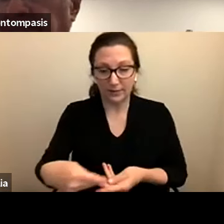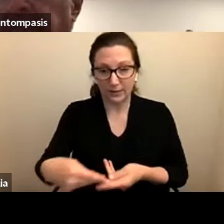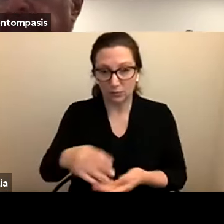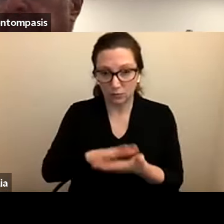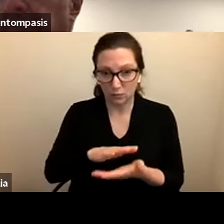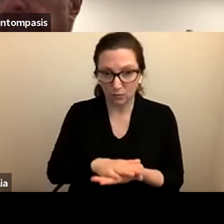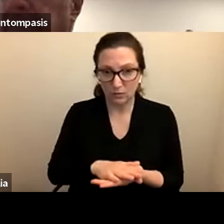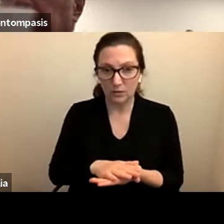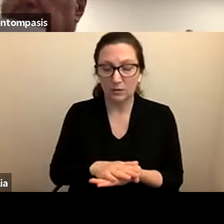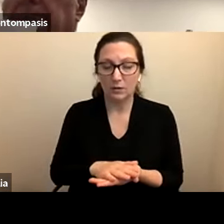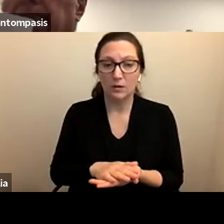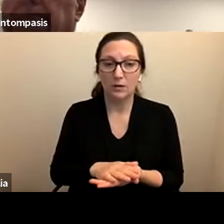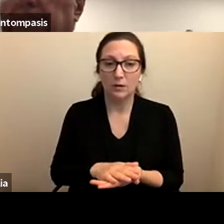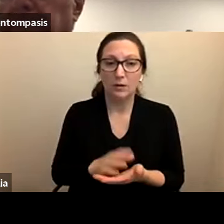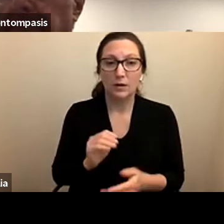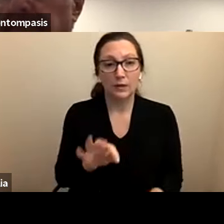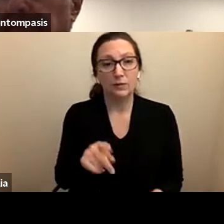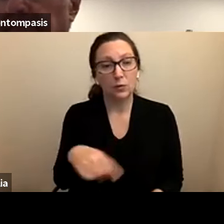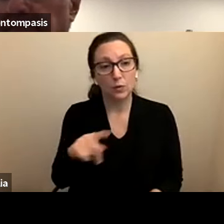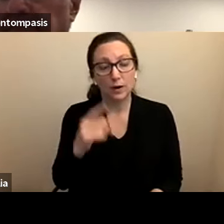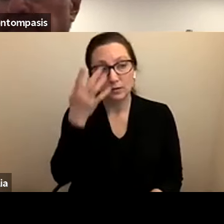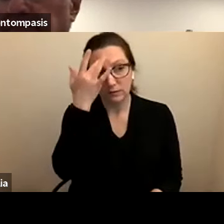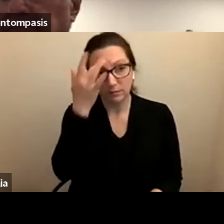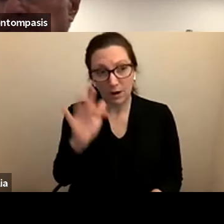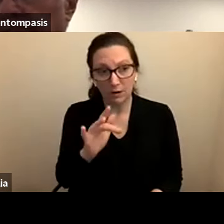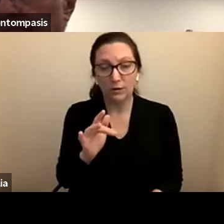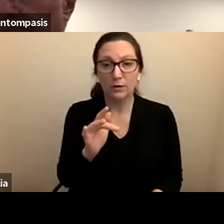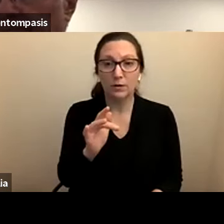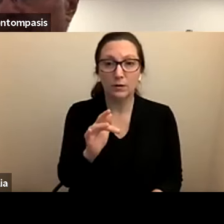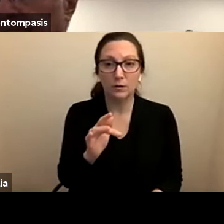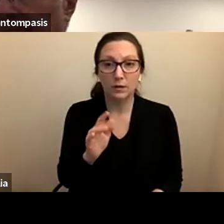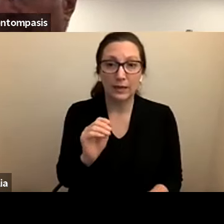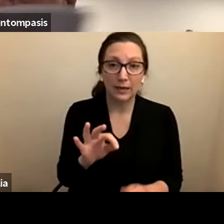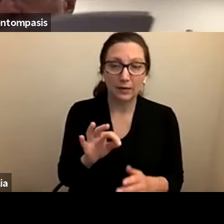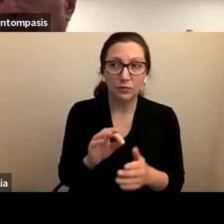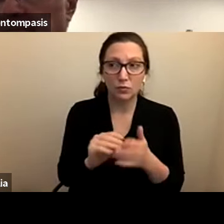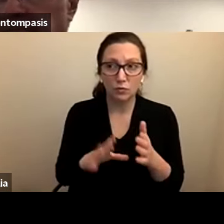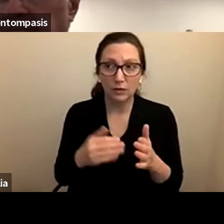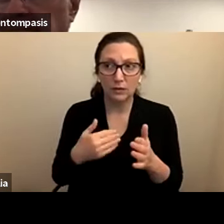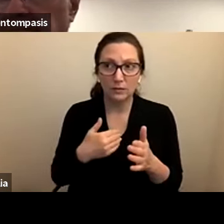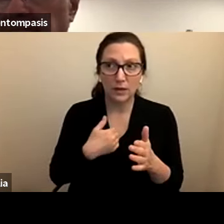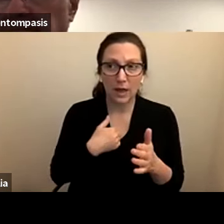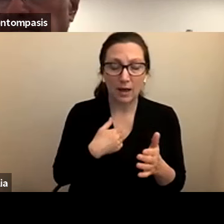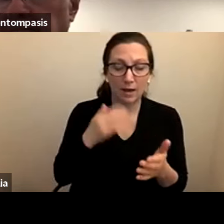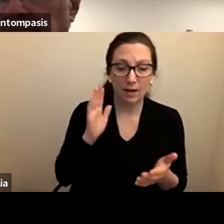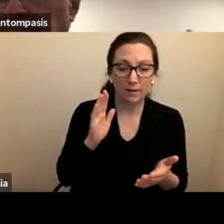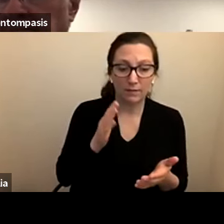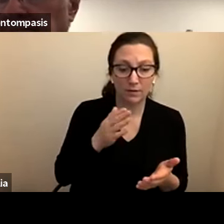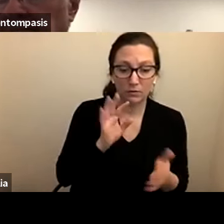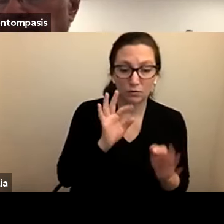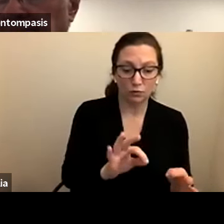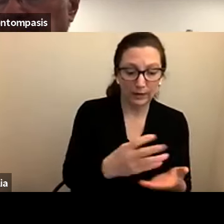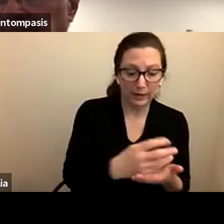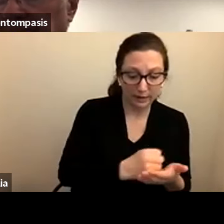teaching kids. As long as you are smart, as long as your parents have low income, or live in the right zip code, no need to work hard